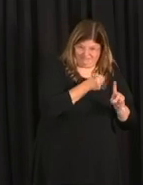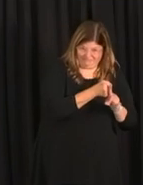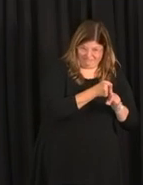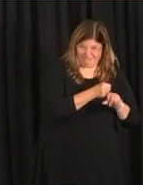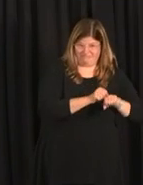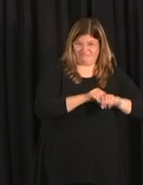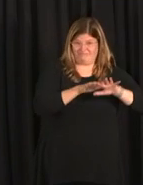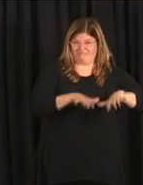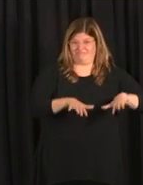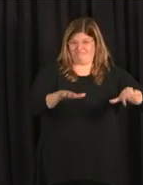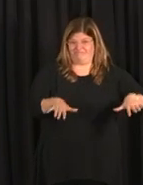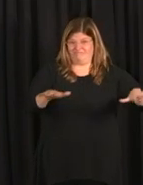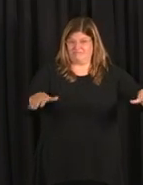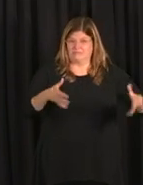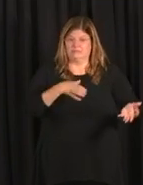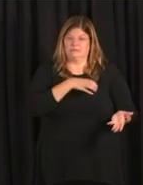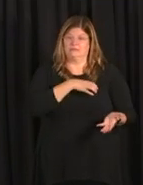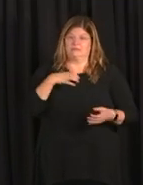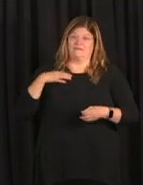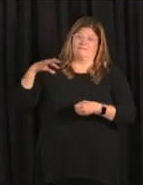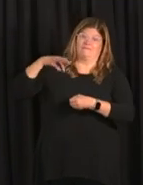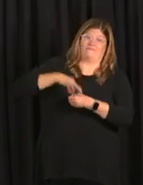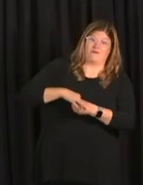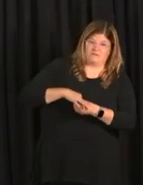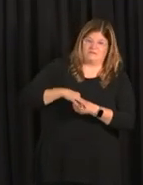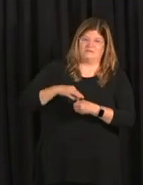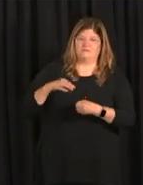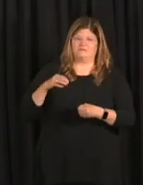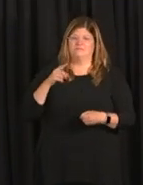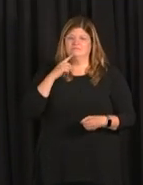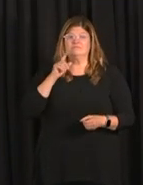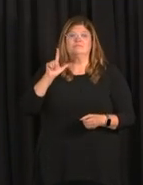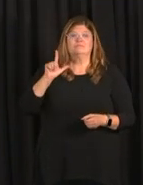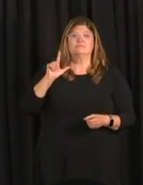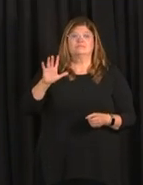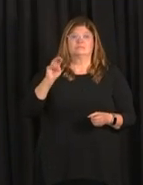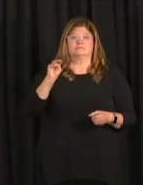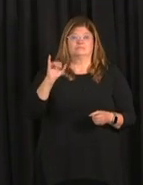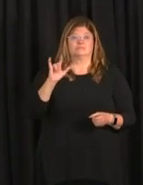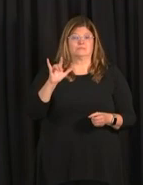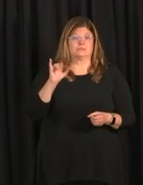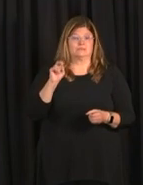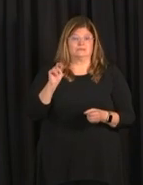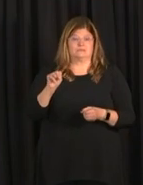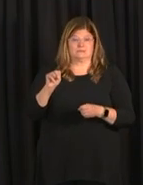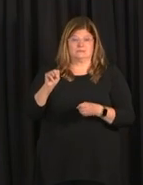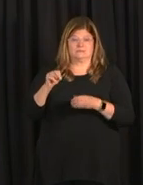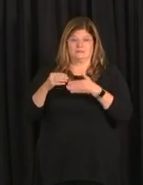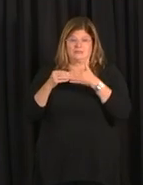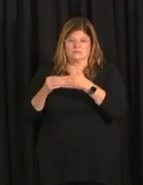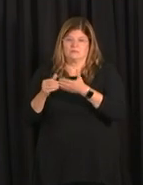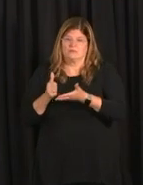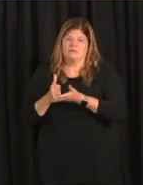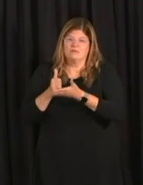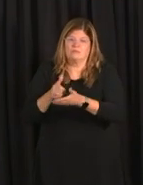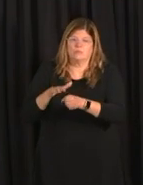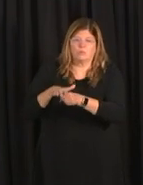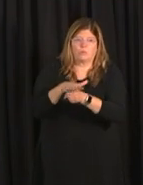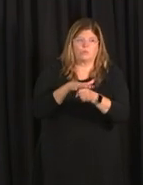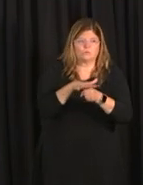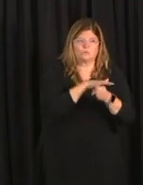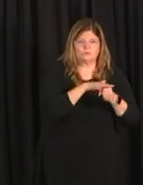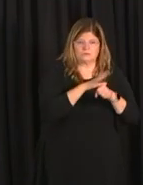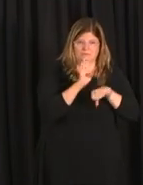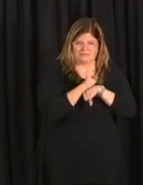began, the council voted $25 million to help local businesses. And since then, we've approved legislation that